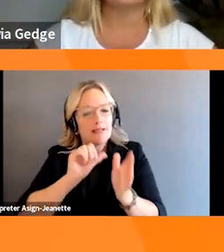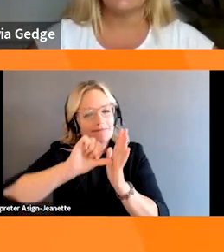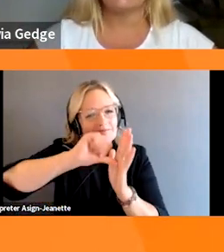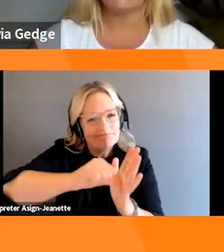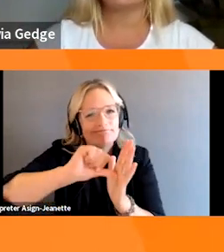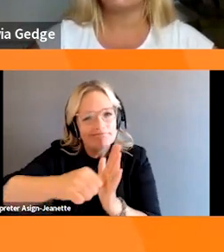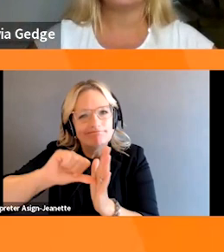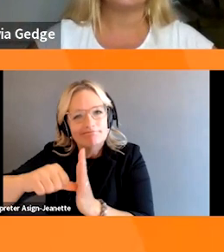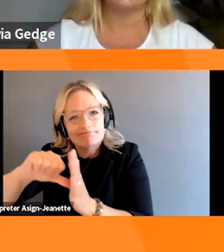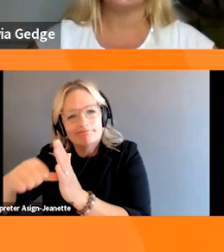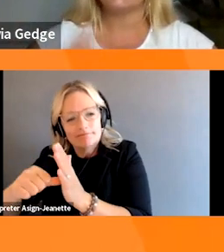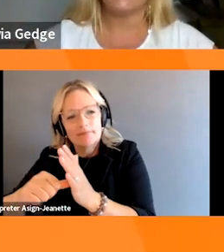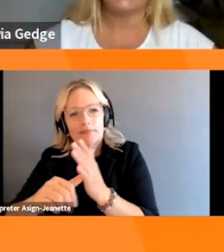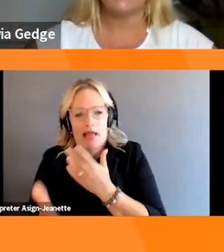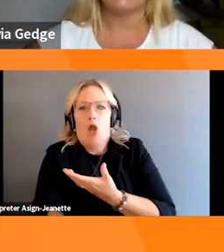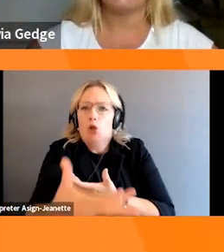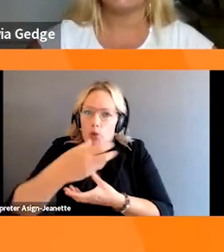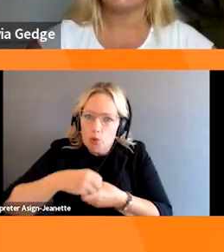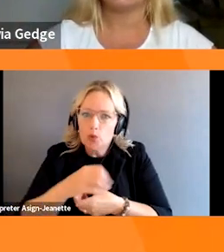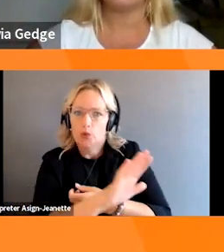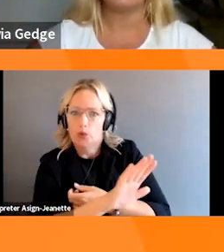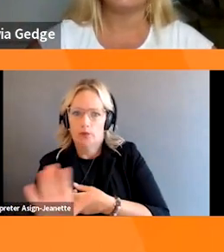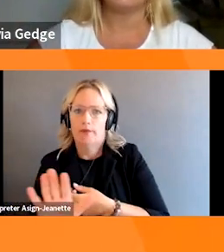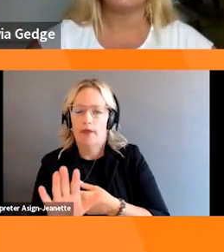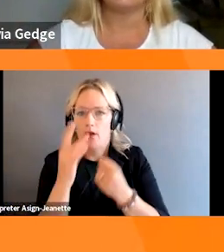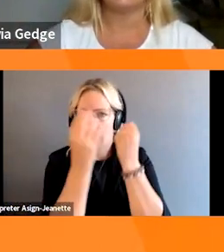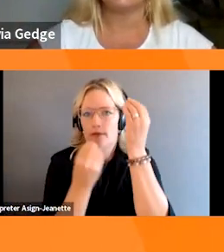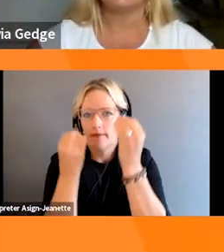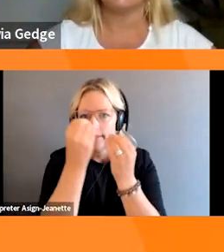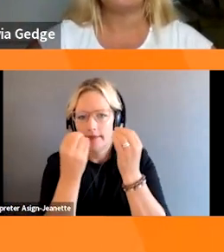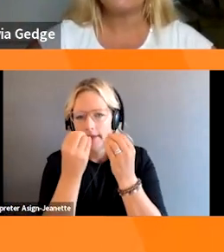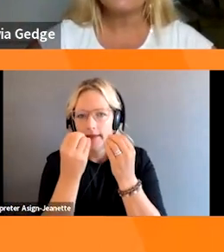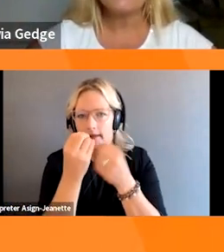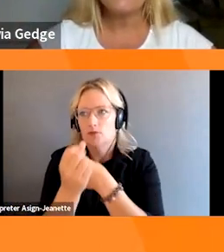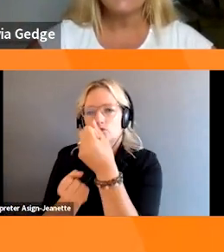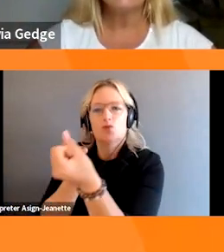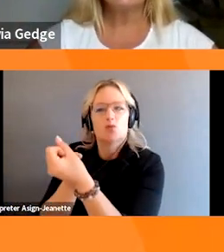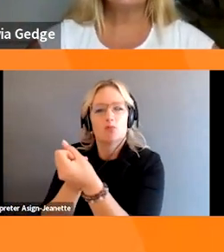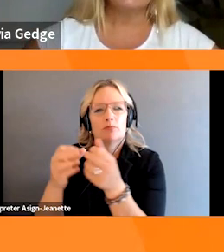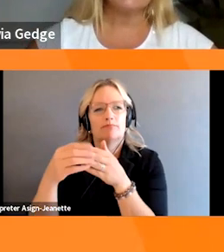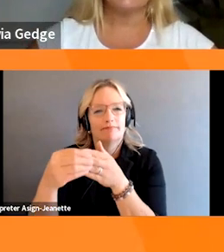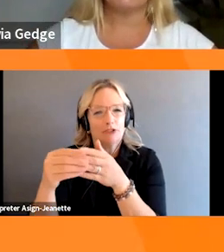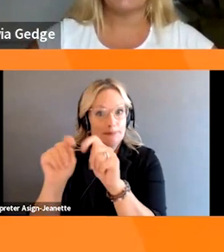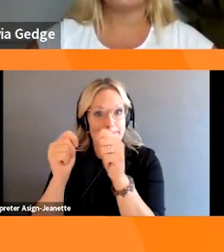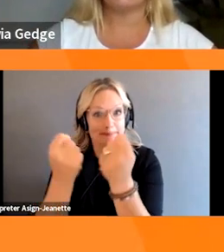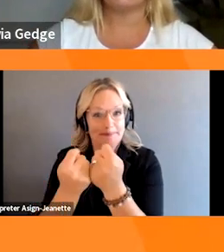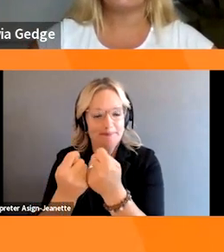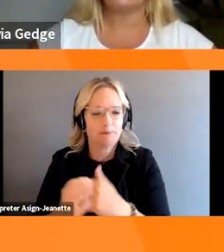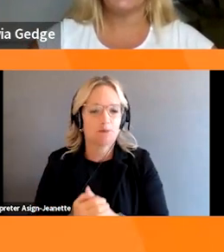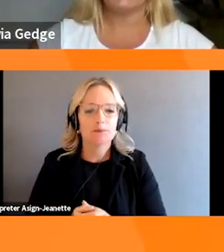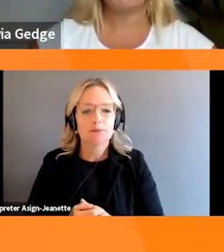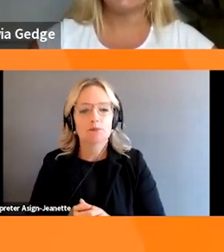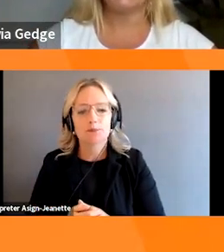sort of, add value to your organization and within sort of the leadership team. Supplier and